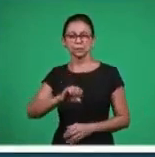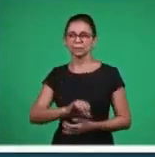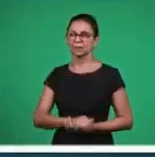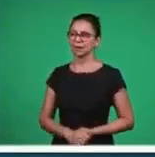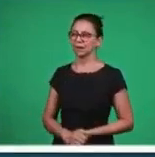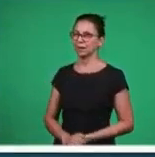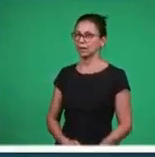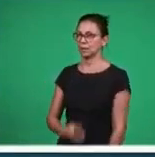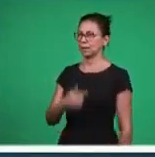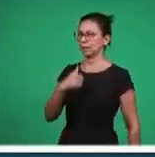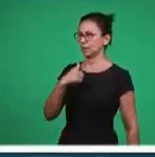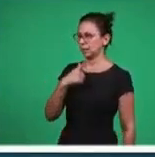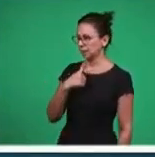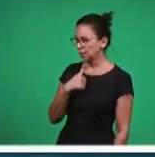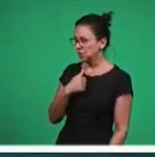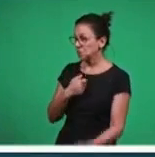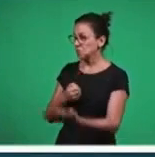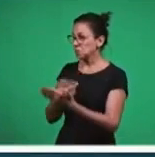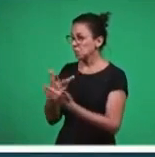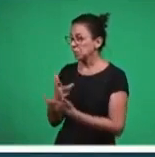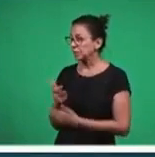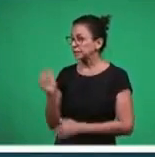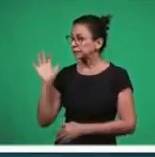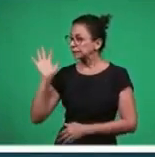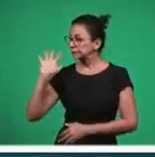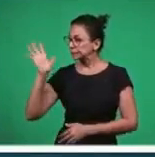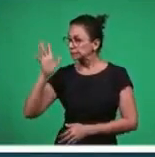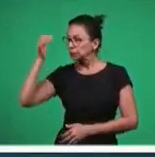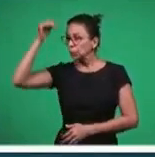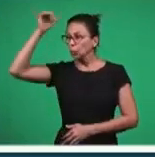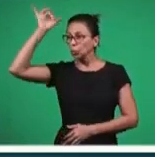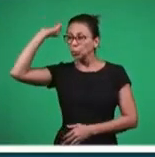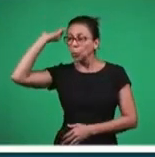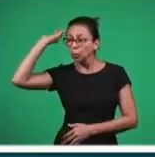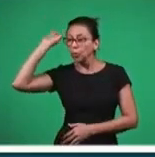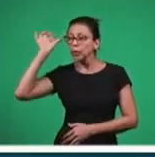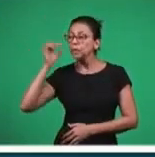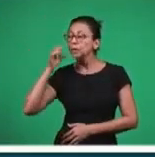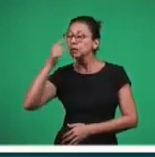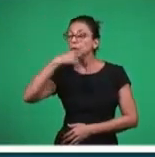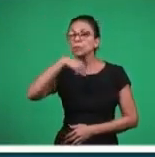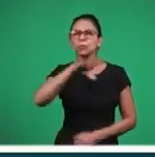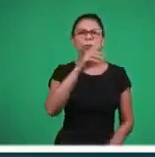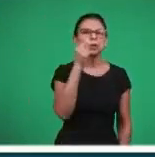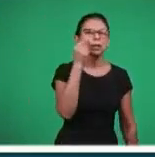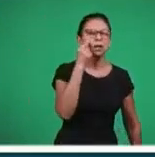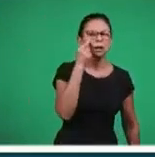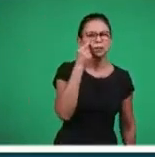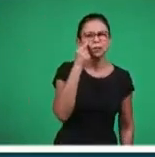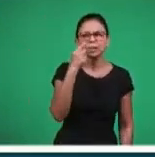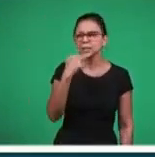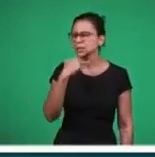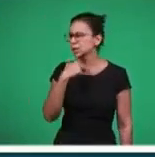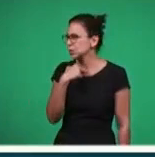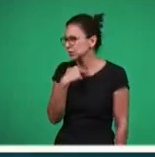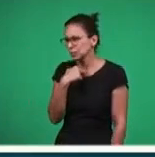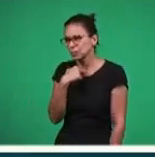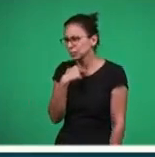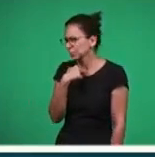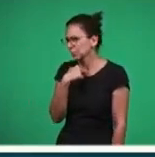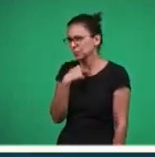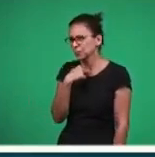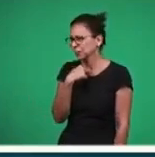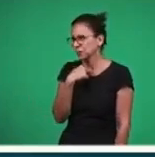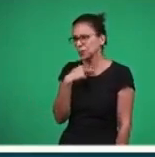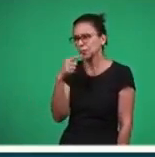I have bought 5 yoke of oxen and I'm going to test them. I ask you to have me excused.